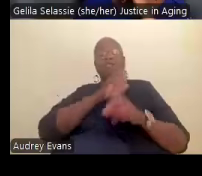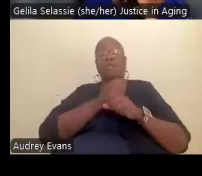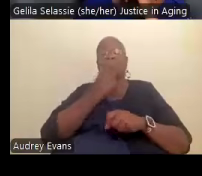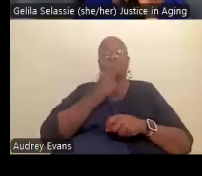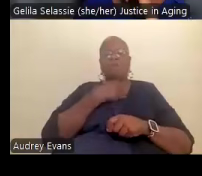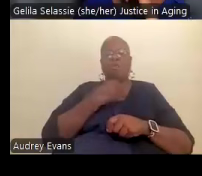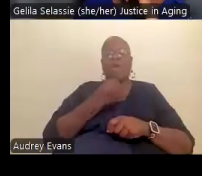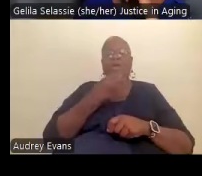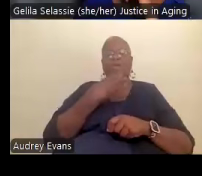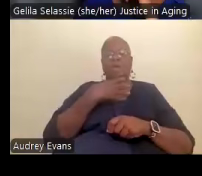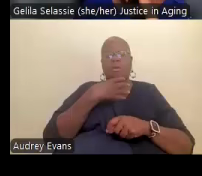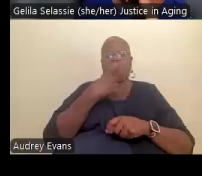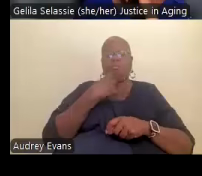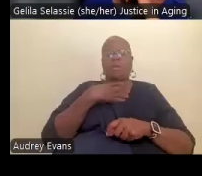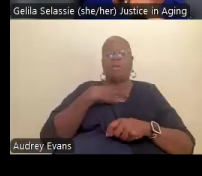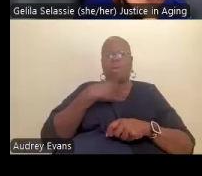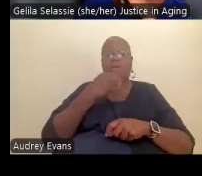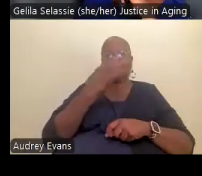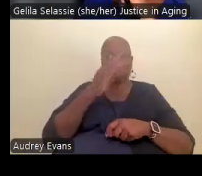their disability.